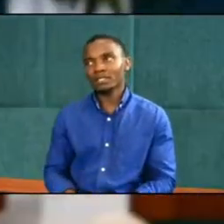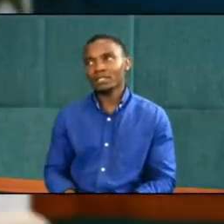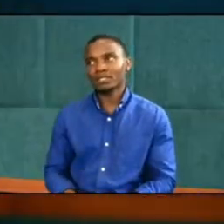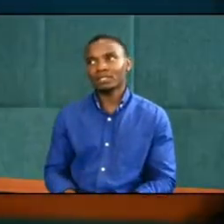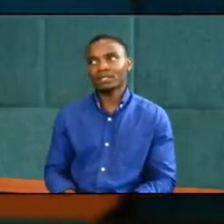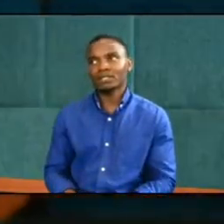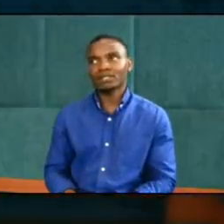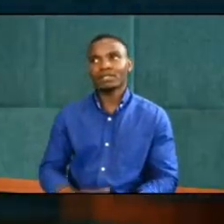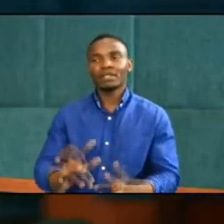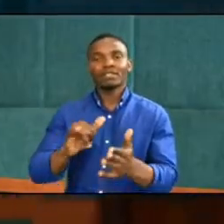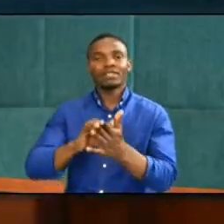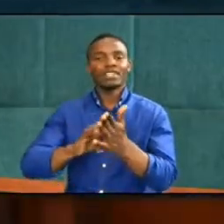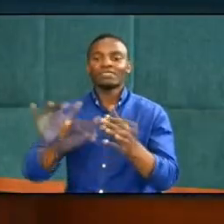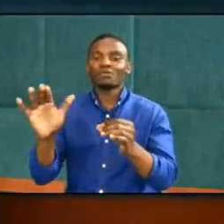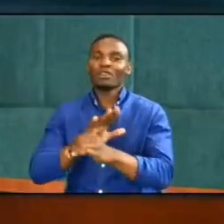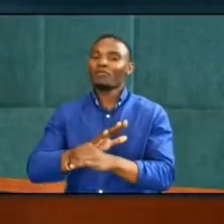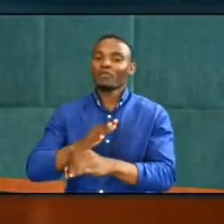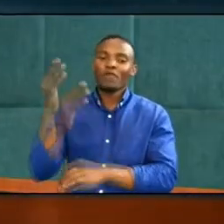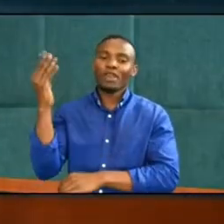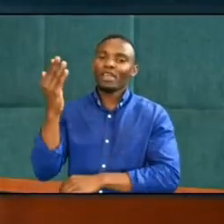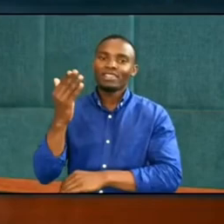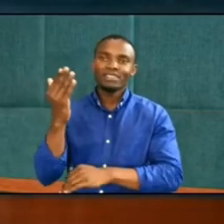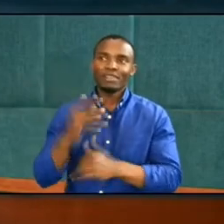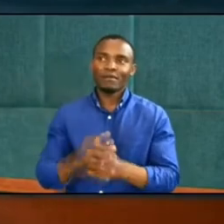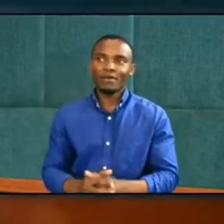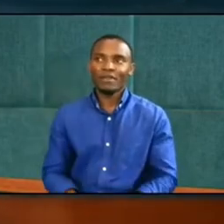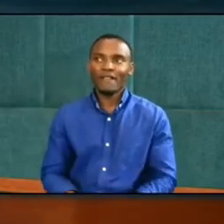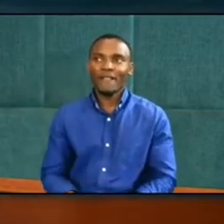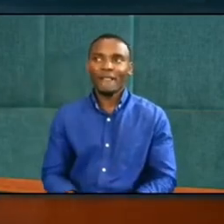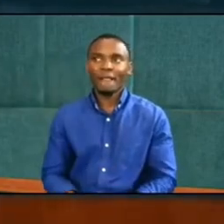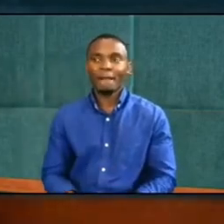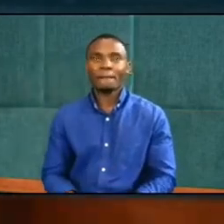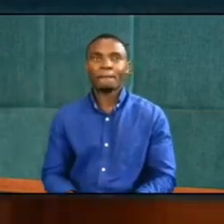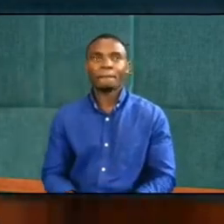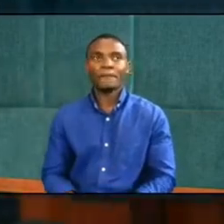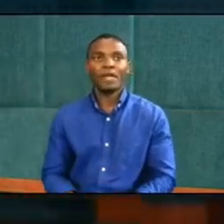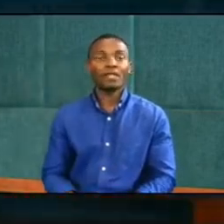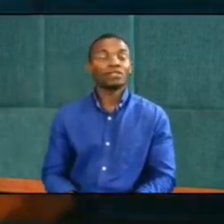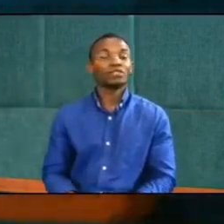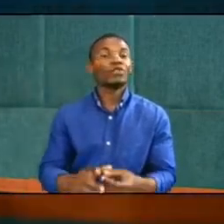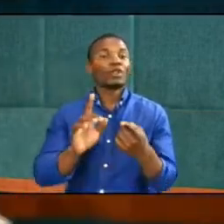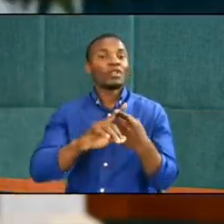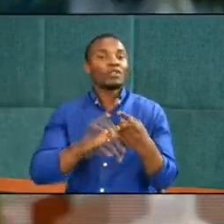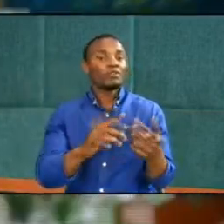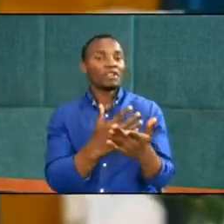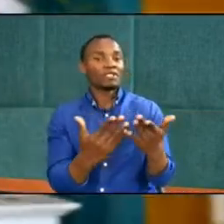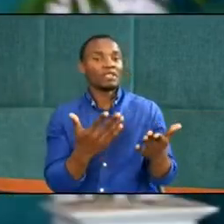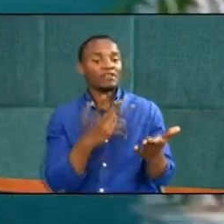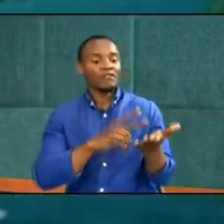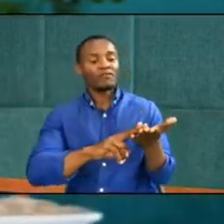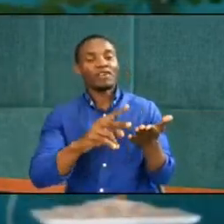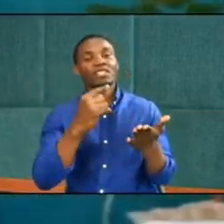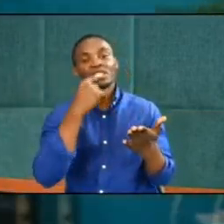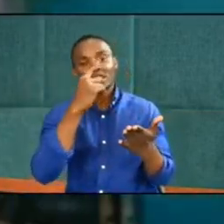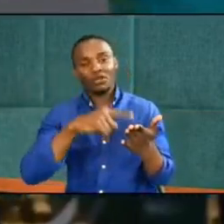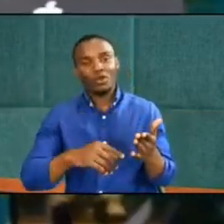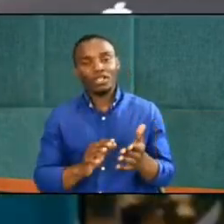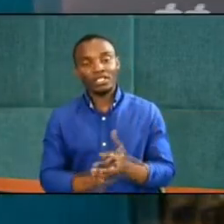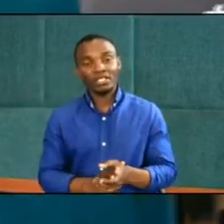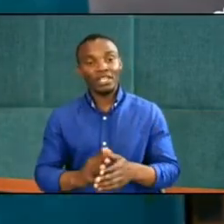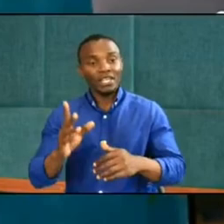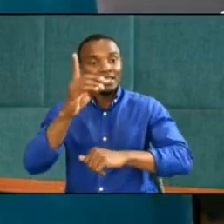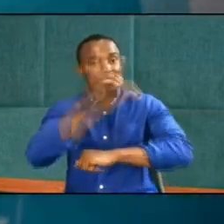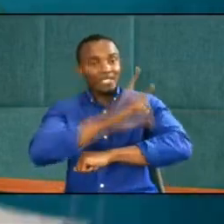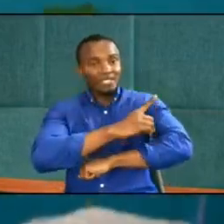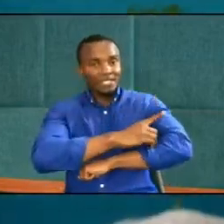sermon on this verse. So let's unpack this verse. Number one, the first thing we know about this verse is that the